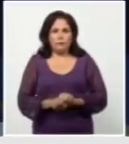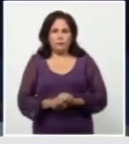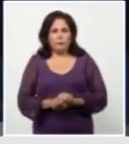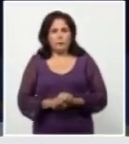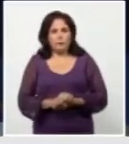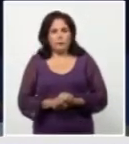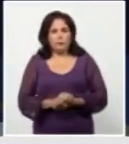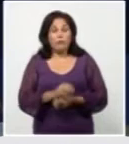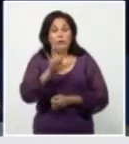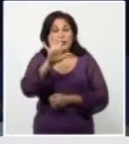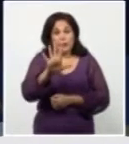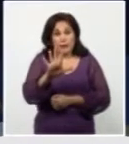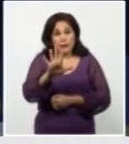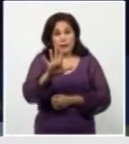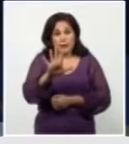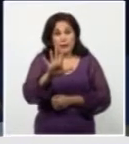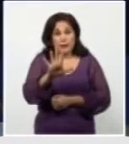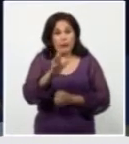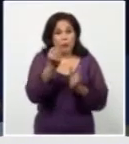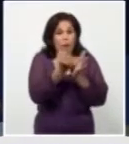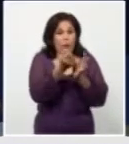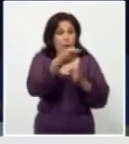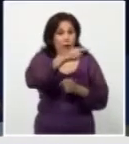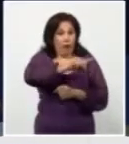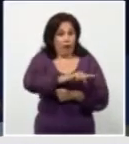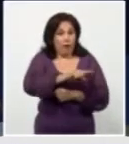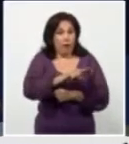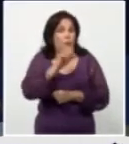5 of the cases diagnosed yesterday were female,